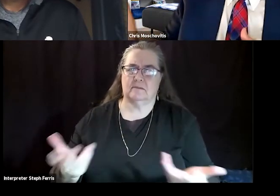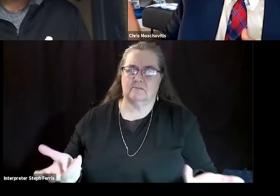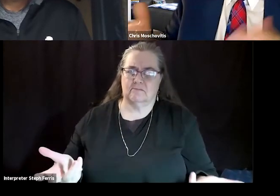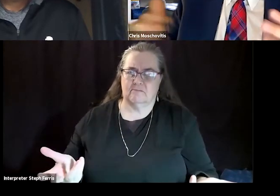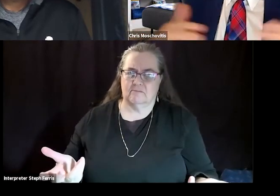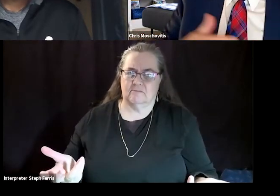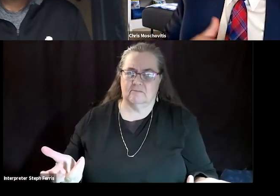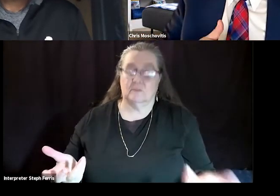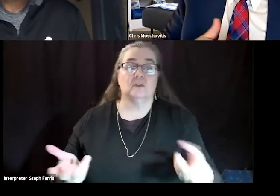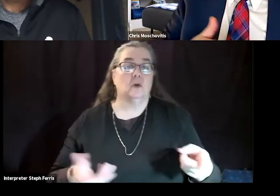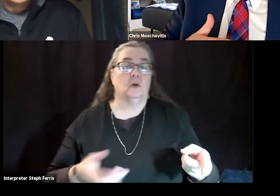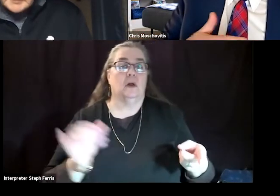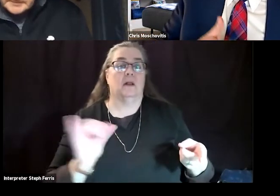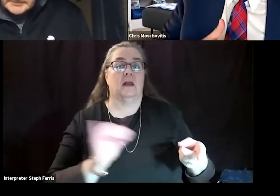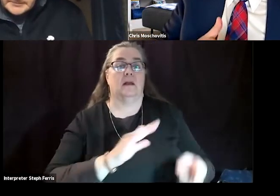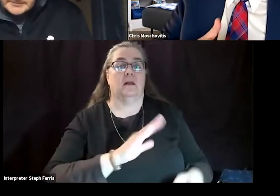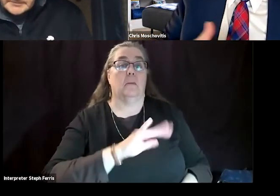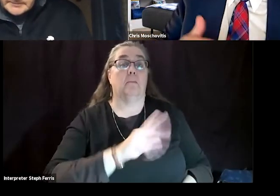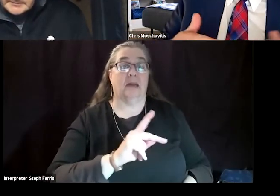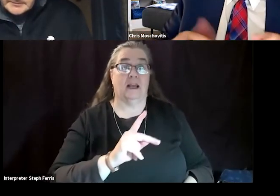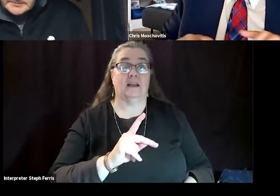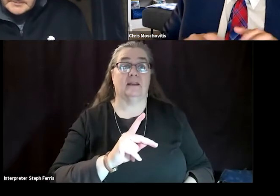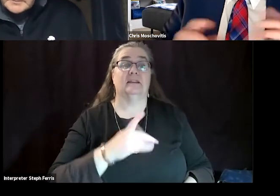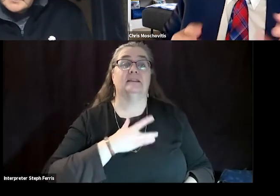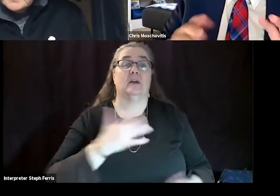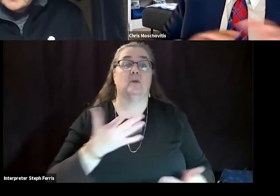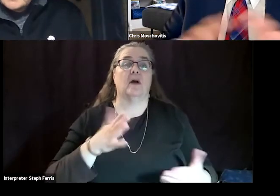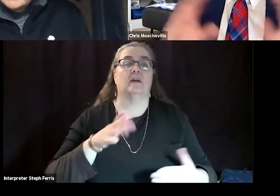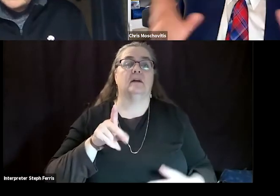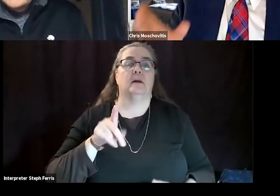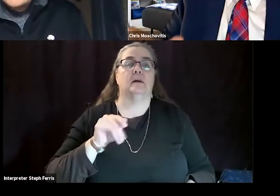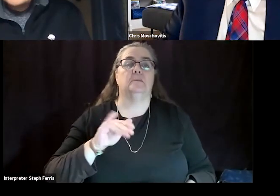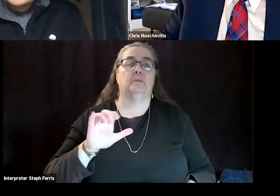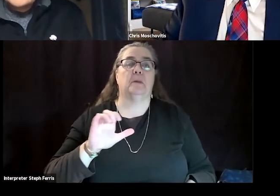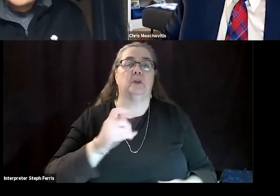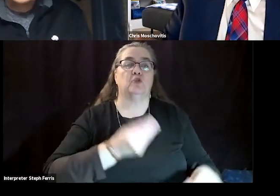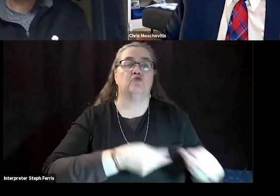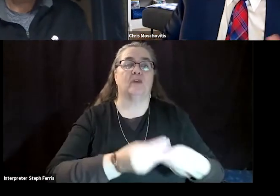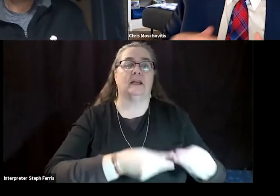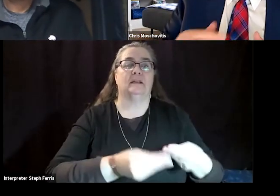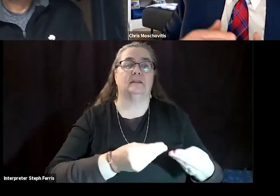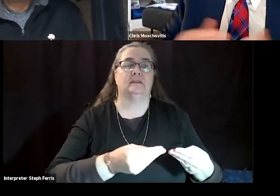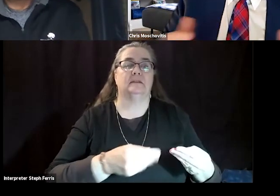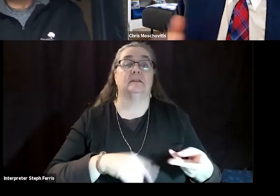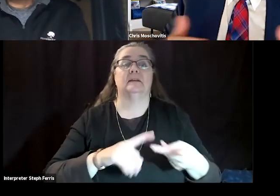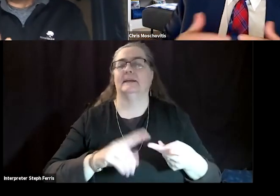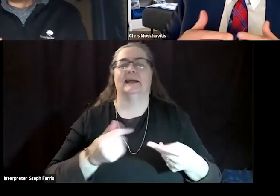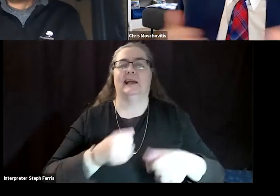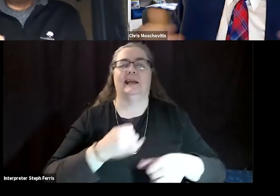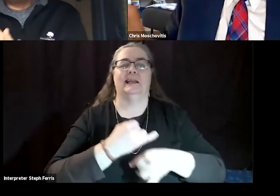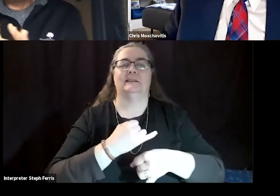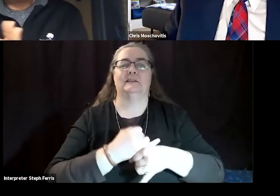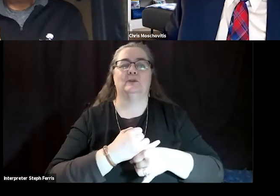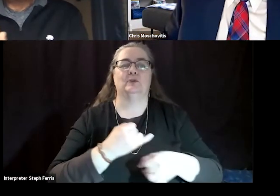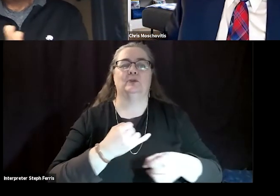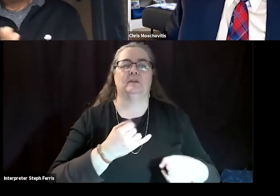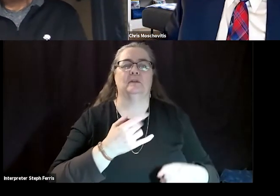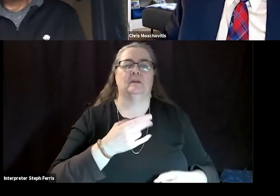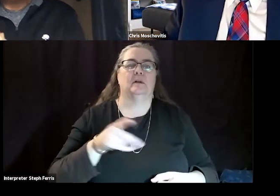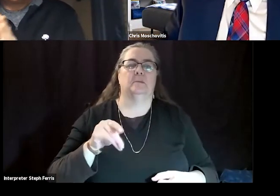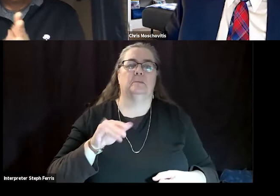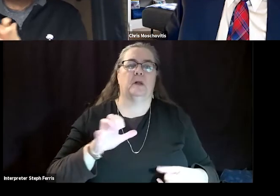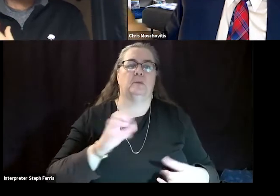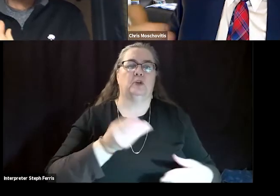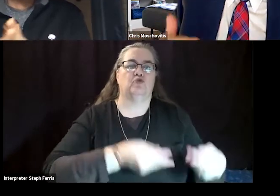go there and skip some of the sure, regulatory stuff. An institution is publicly traded. They submit a whole set of